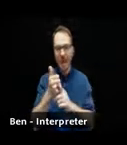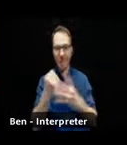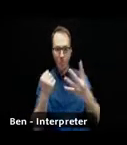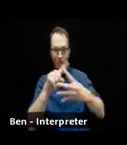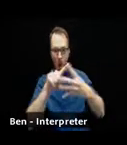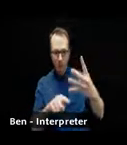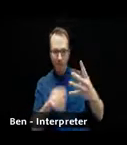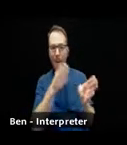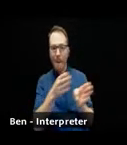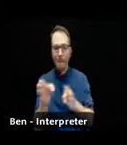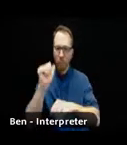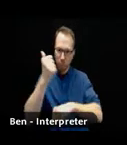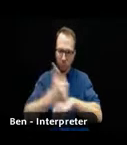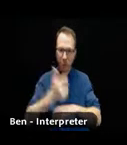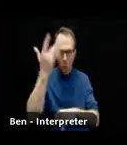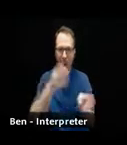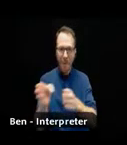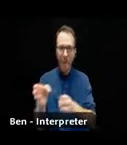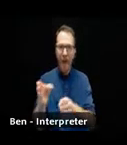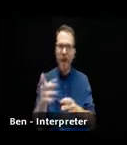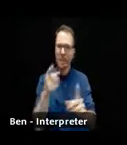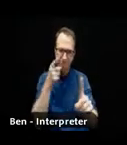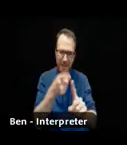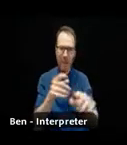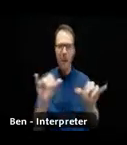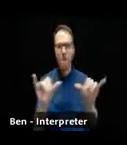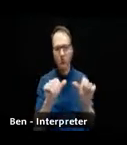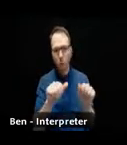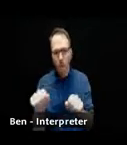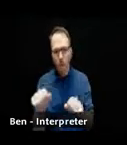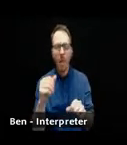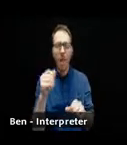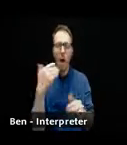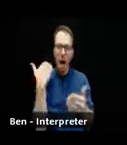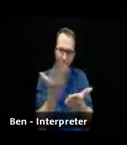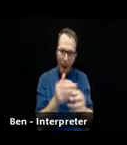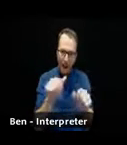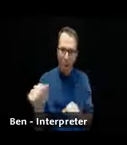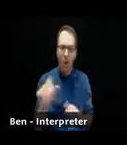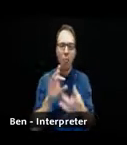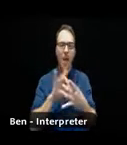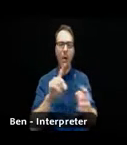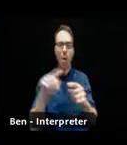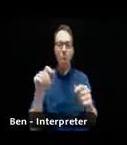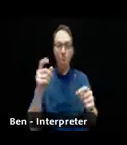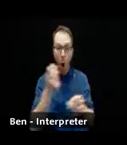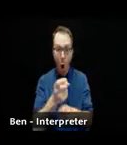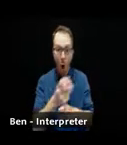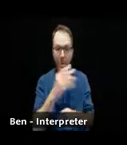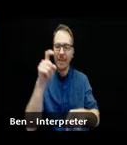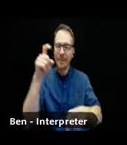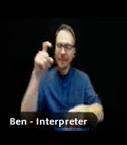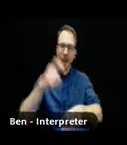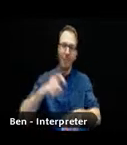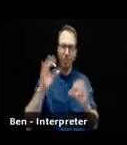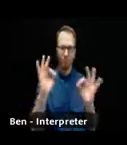plan is, it's a SMART plan, so it's specific, measurable, attainable, related to the harm, and timely. And